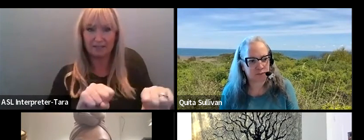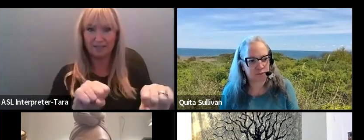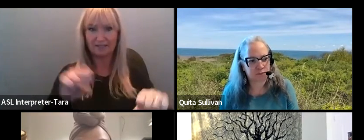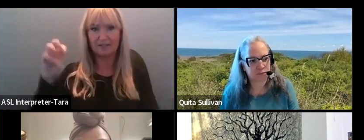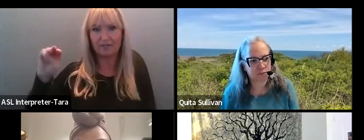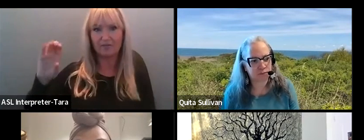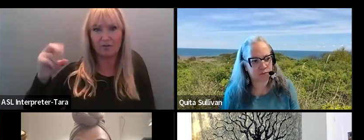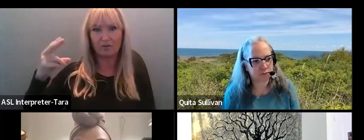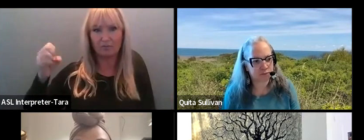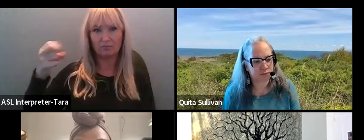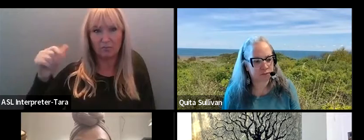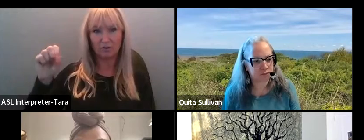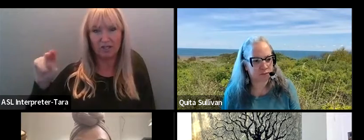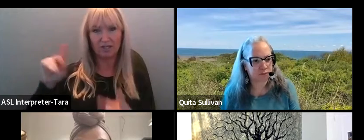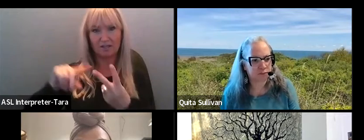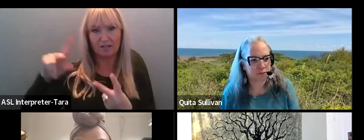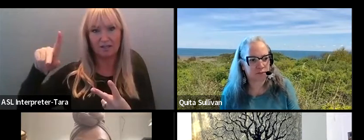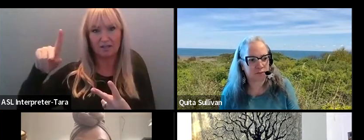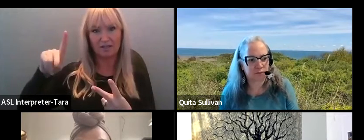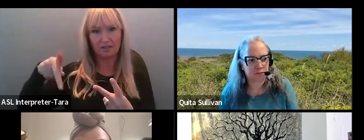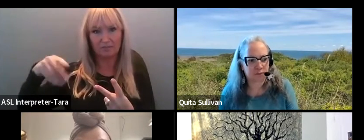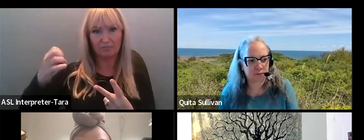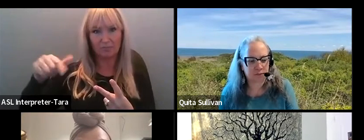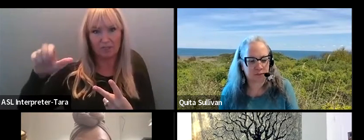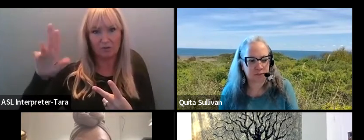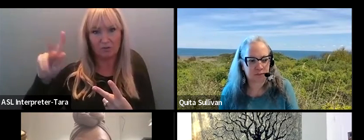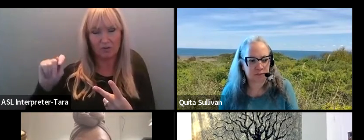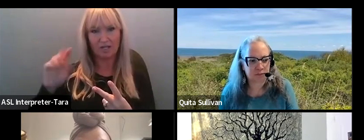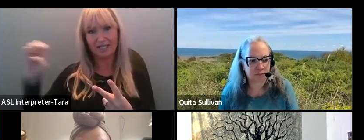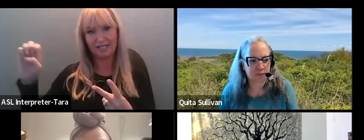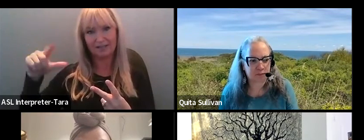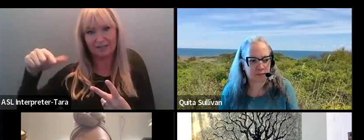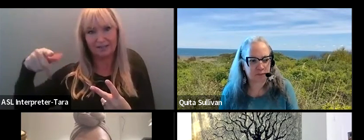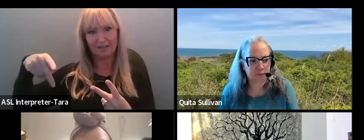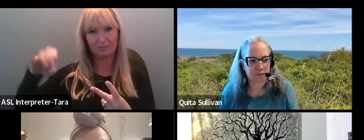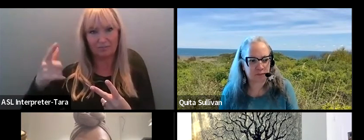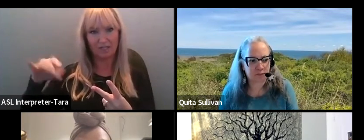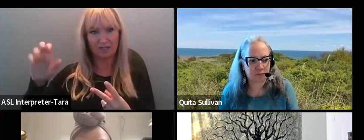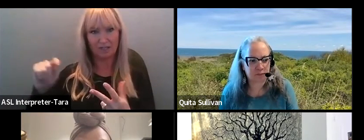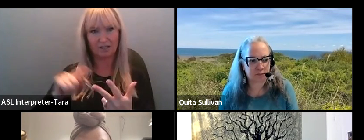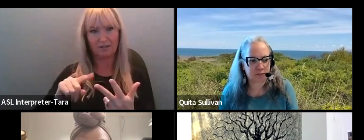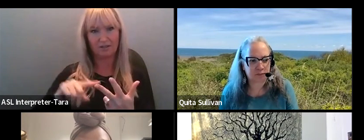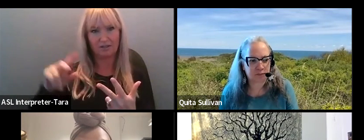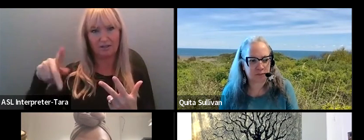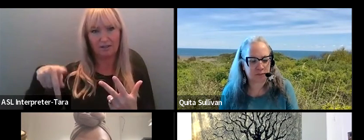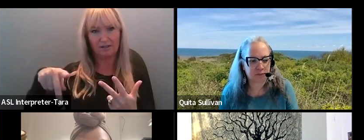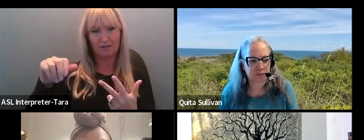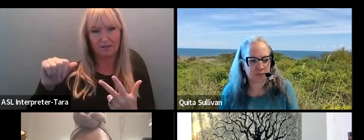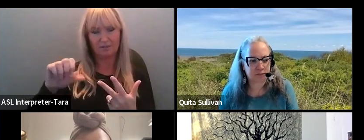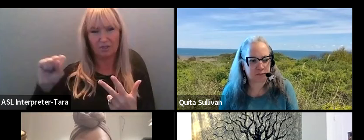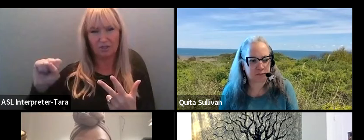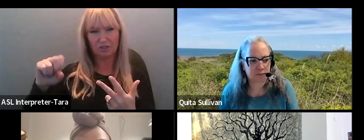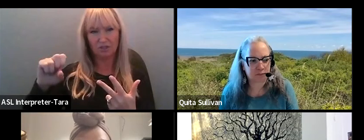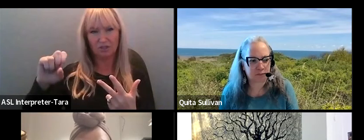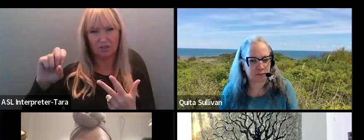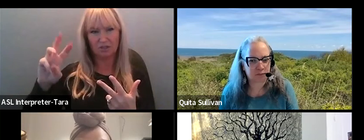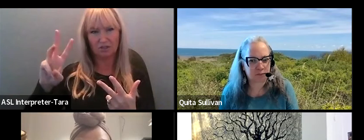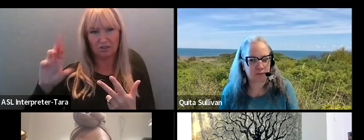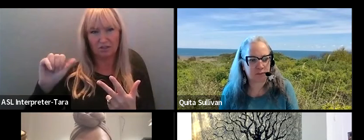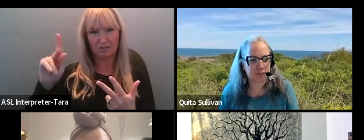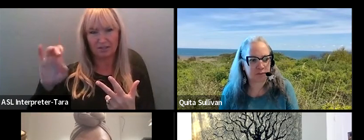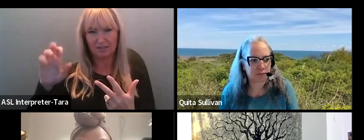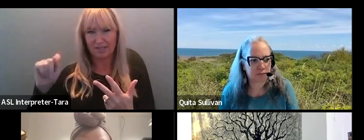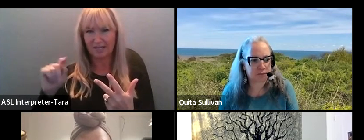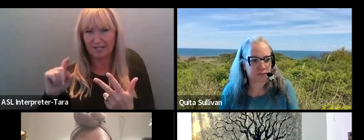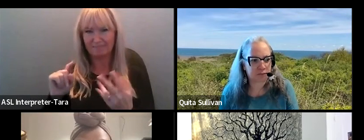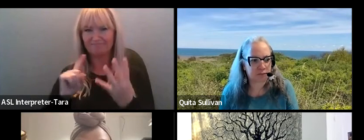Mohegan, Pequot, Eastern Pequot, Golden Hill, Pawtucket, and I'm not actually sure how to say this people's name,